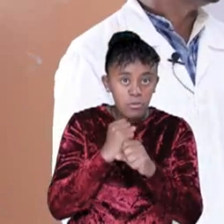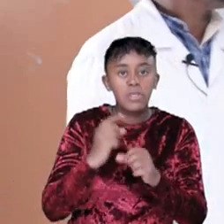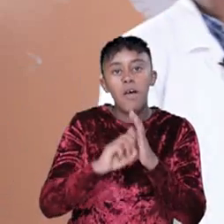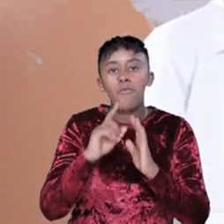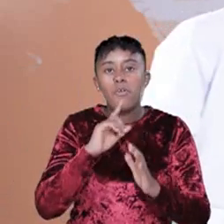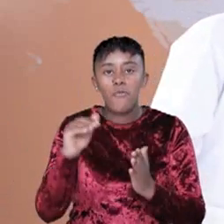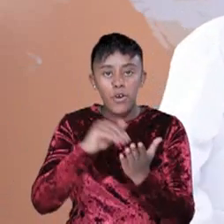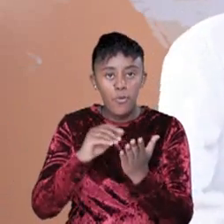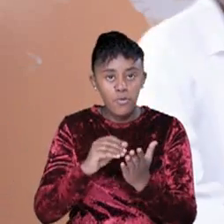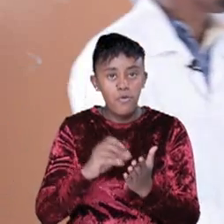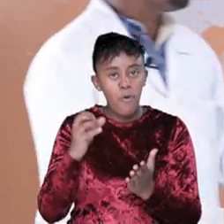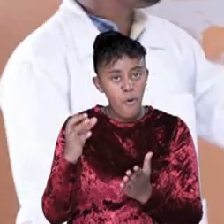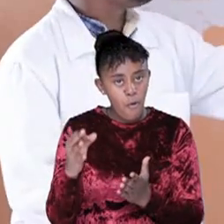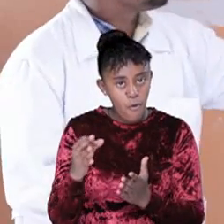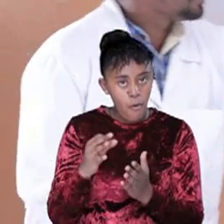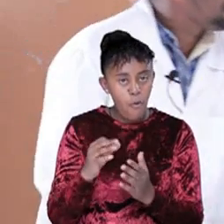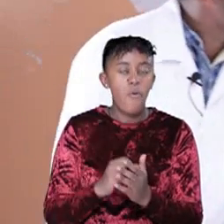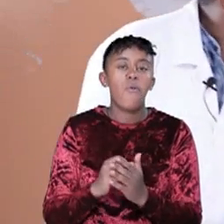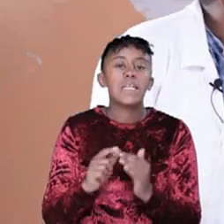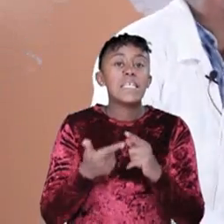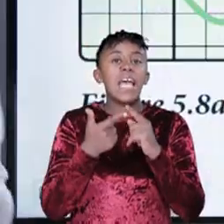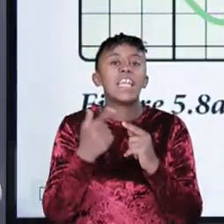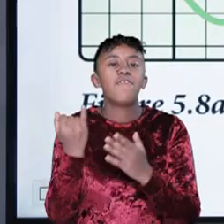calculate the value of the frequency of